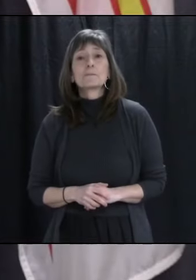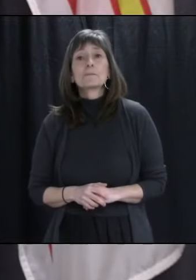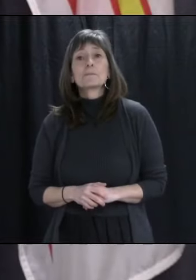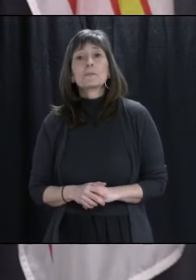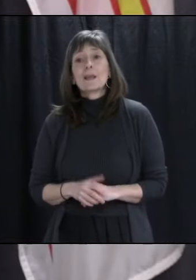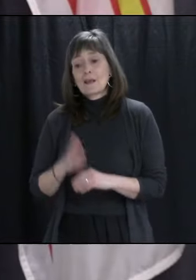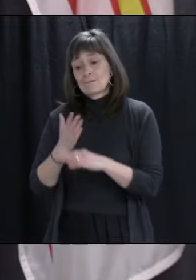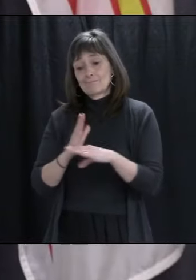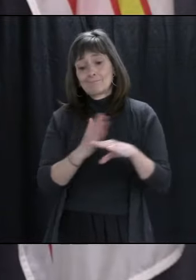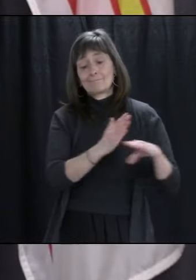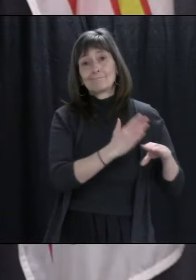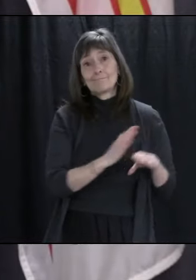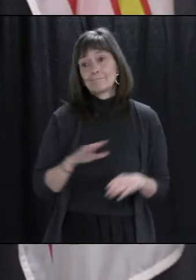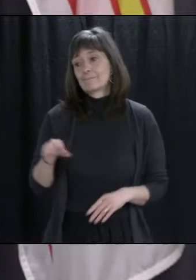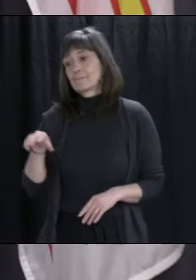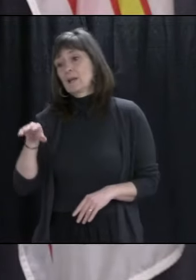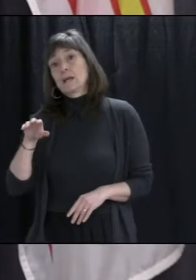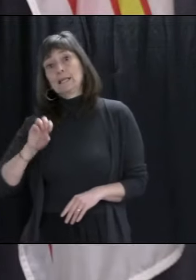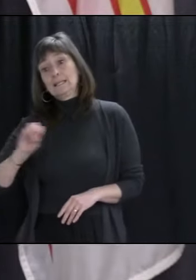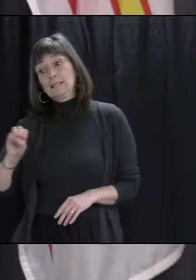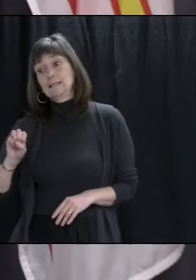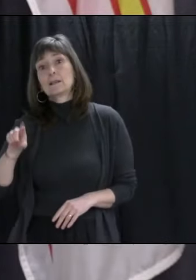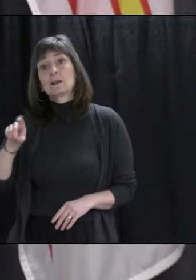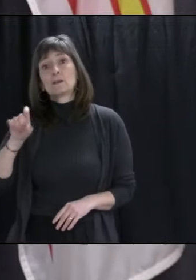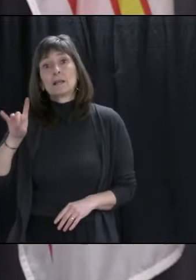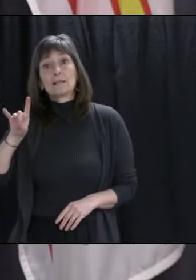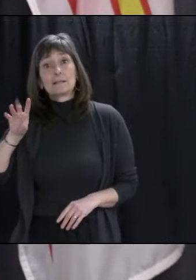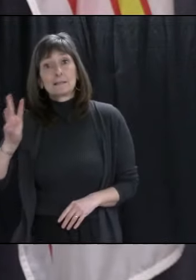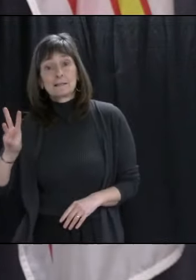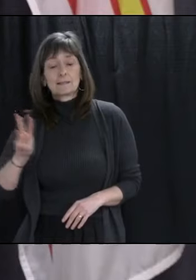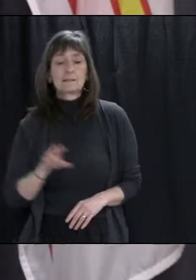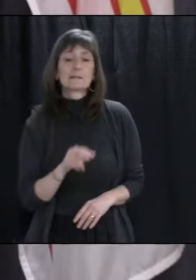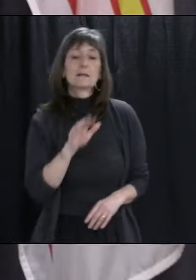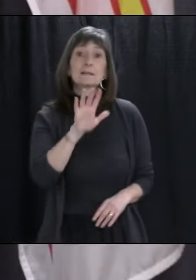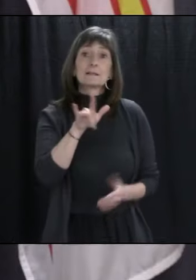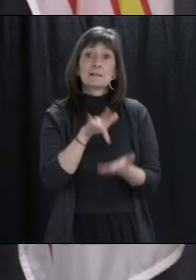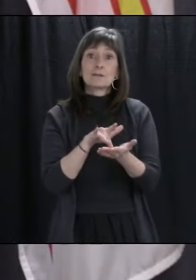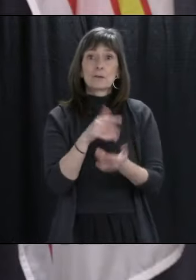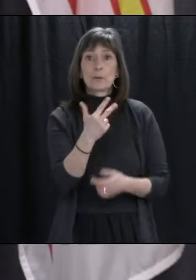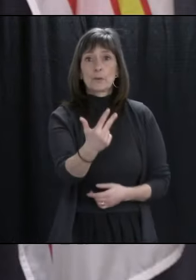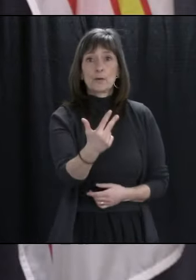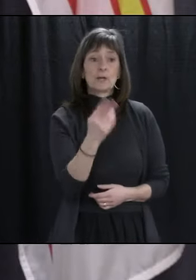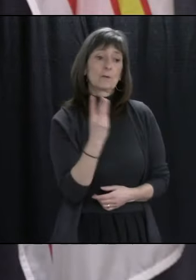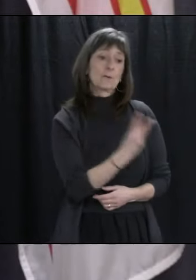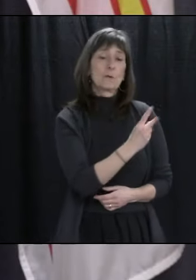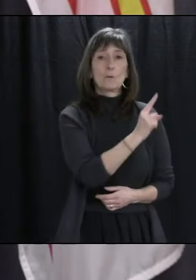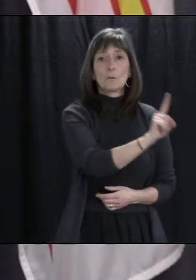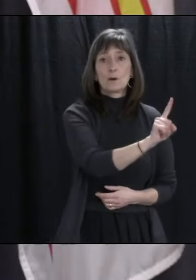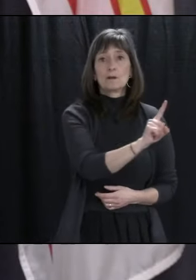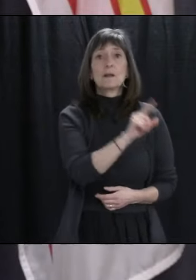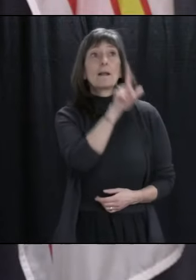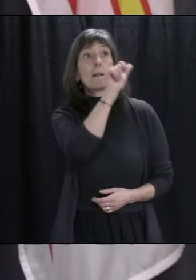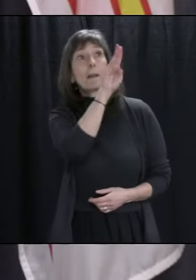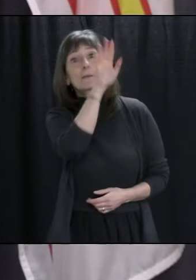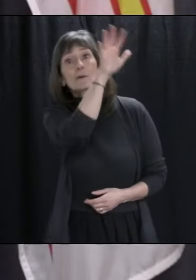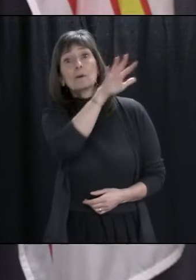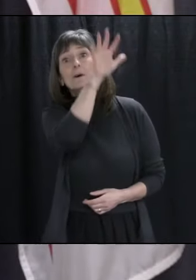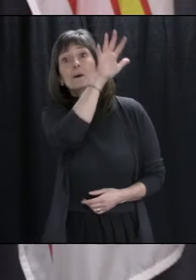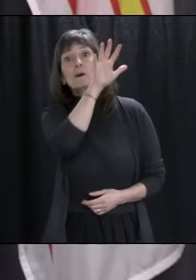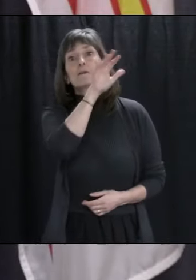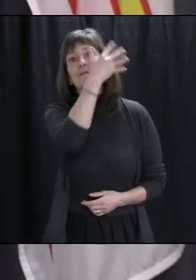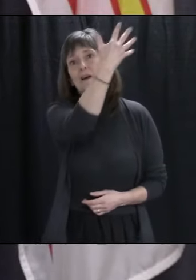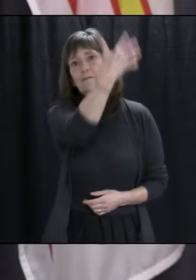by health region brings us to 186 cases in Eastern, 3 in Central, 1 in Western, and 5 in Labrador-Grenville